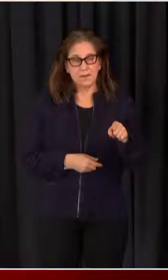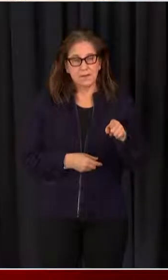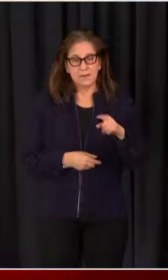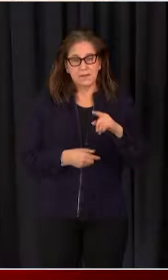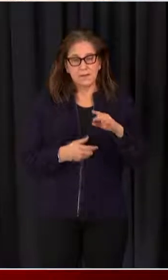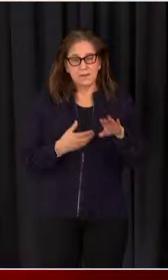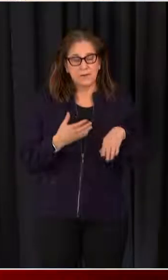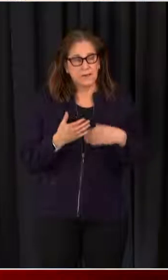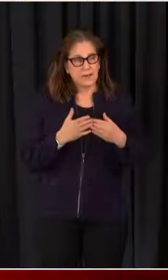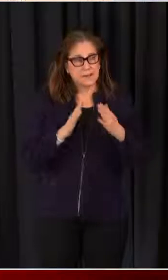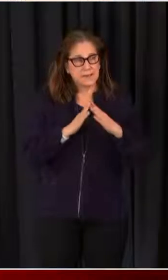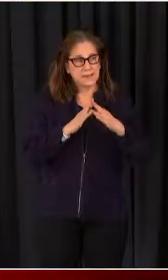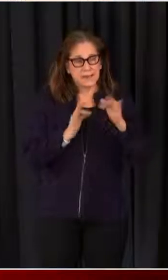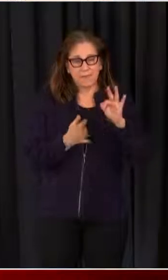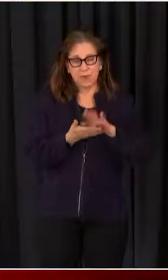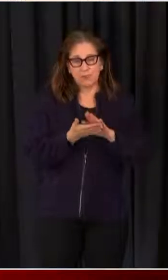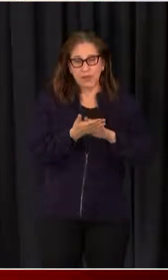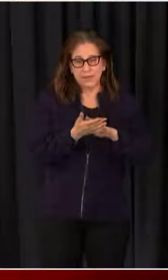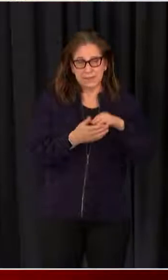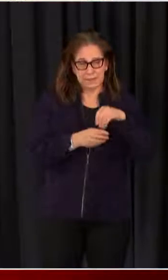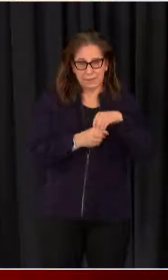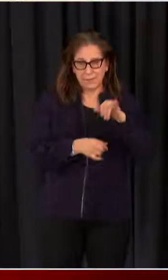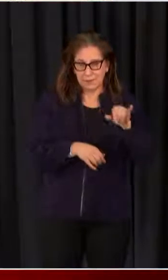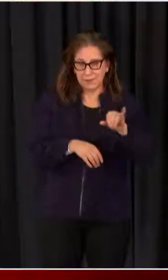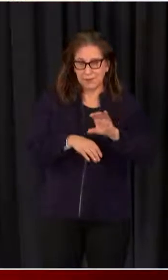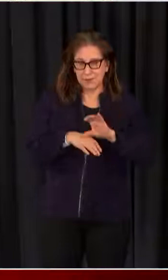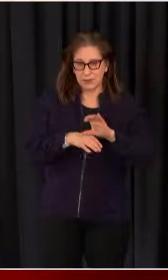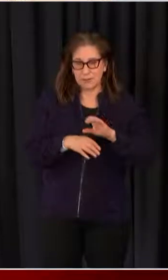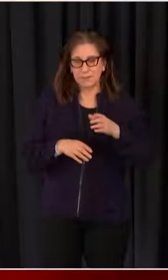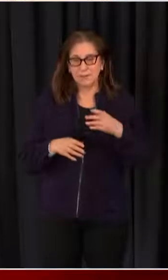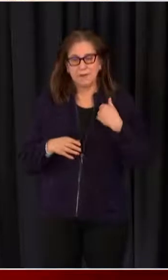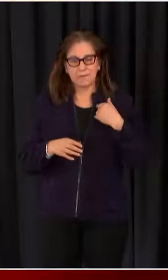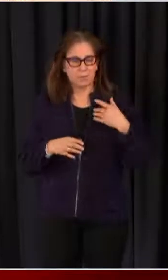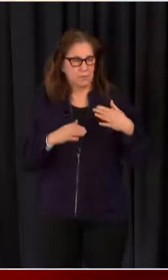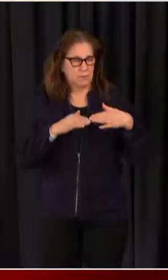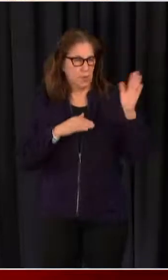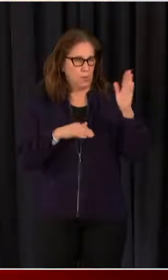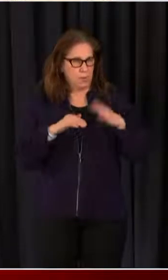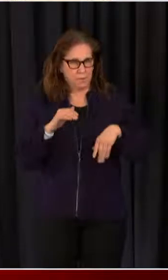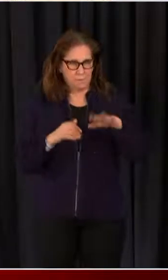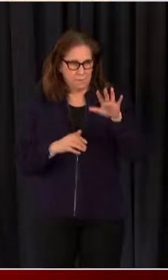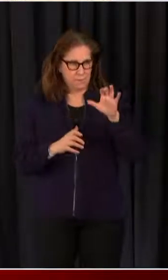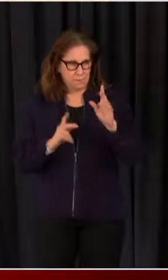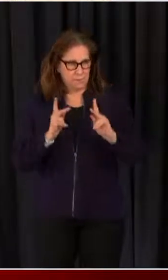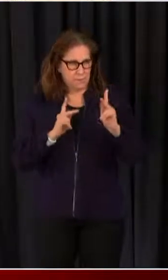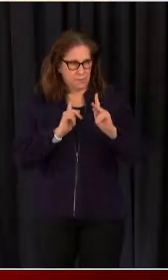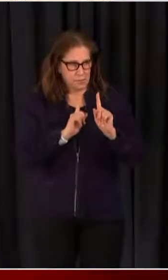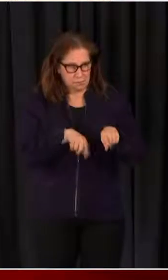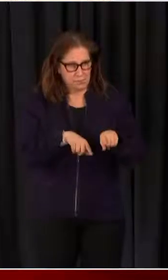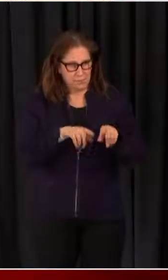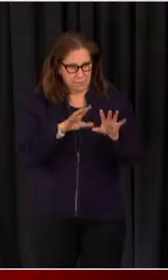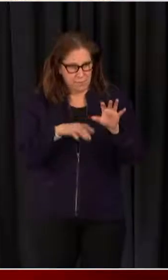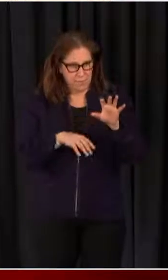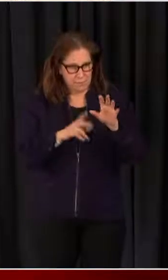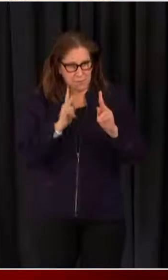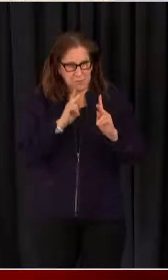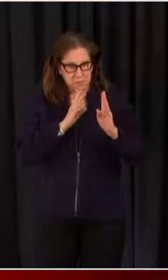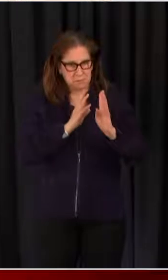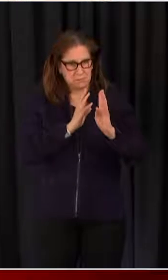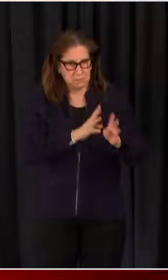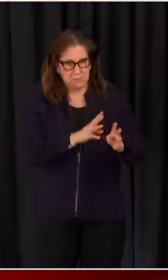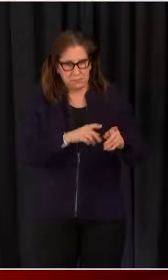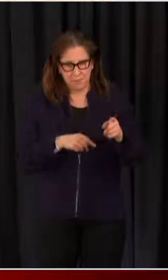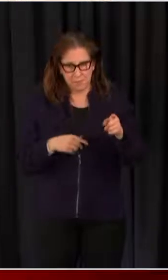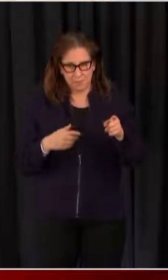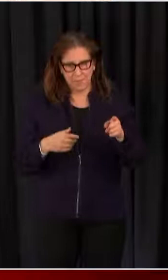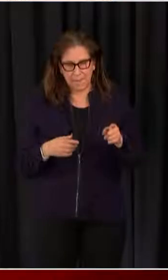talked to you about as well, where DC employees, and it